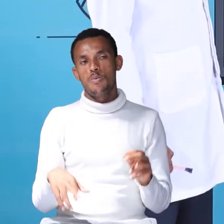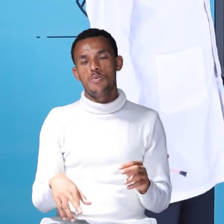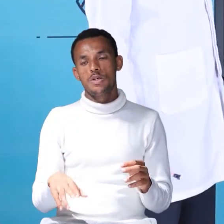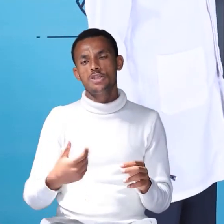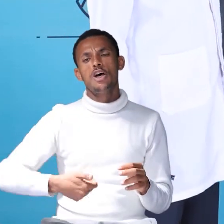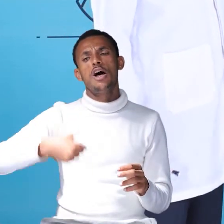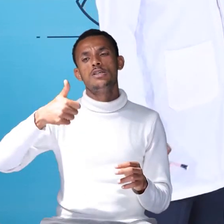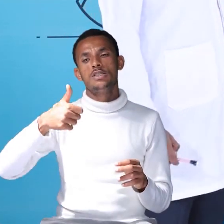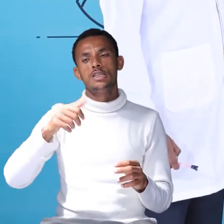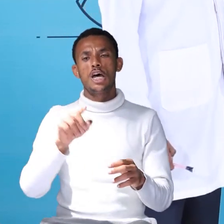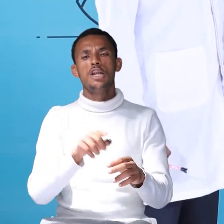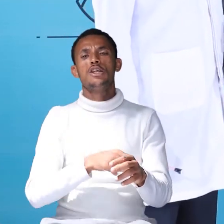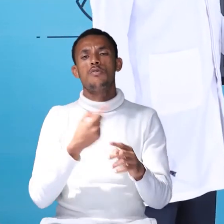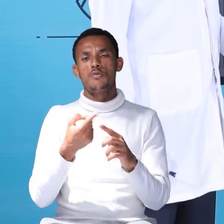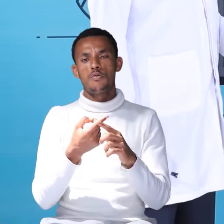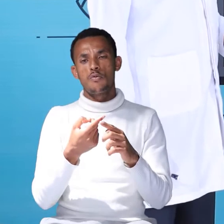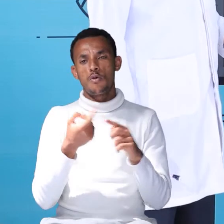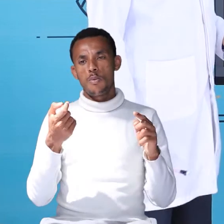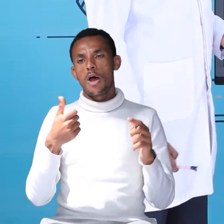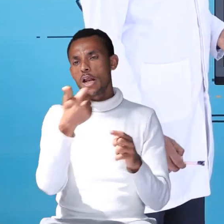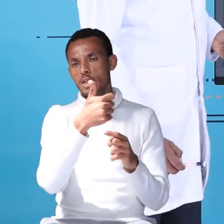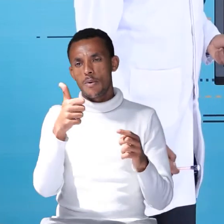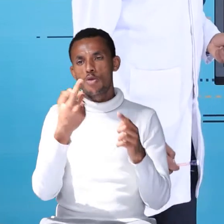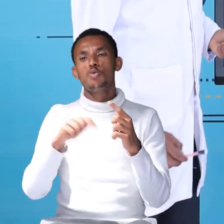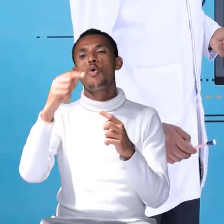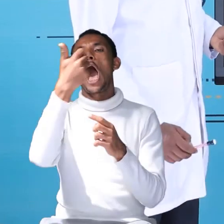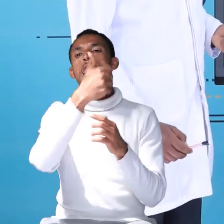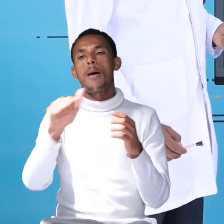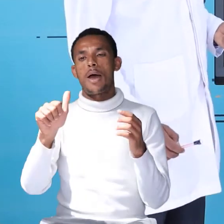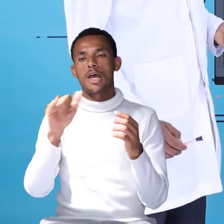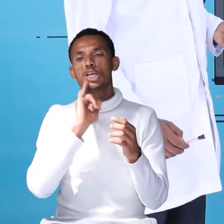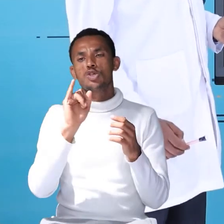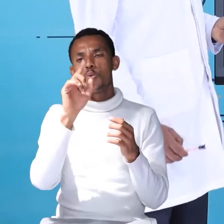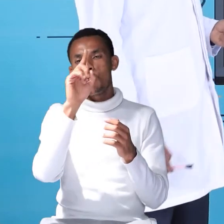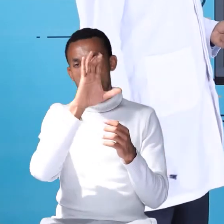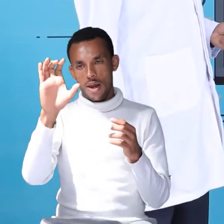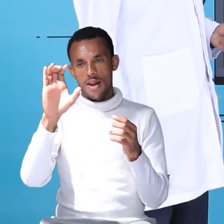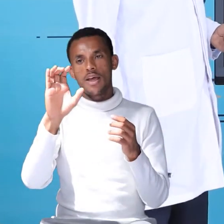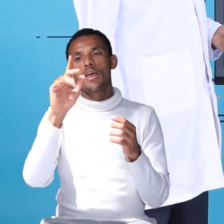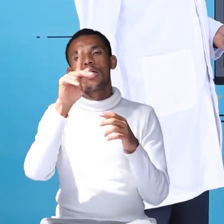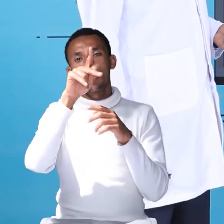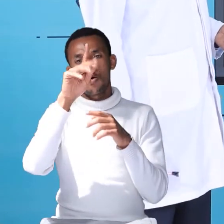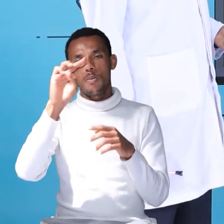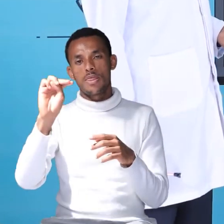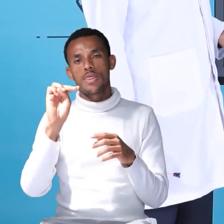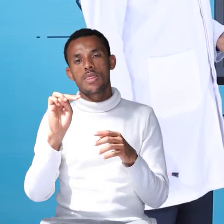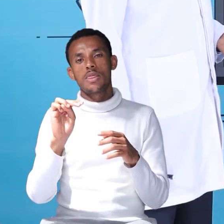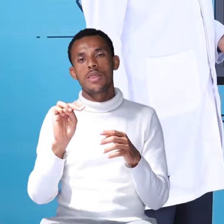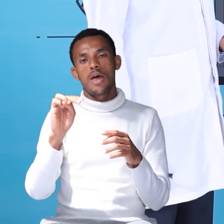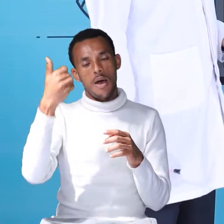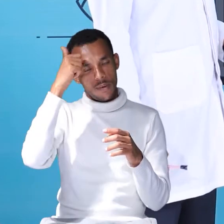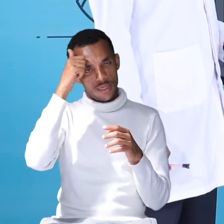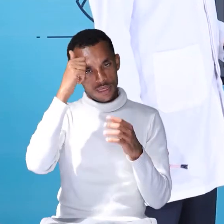The other, the distance from Addis Ababa to Adama is 100 kilometers. Ahmed